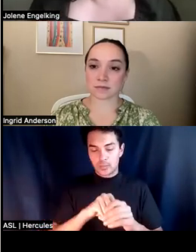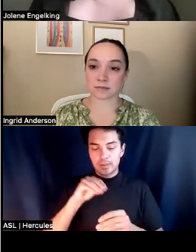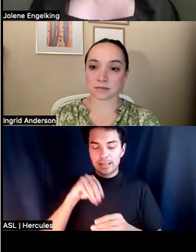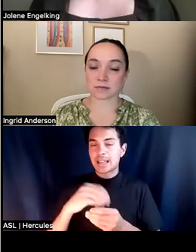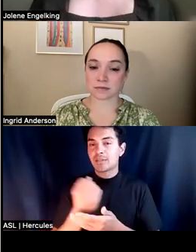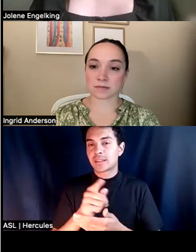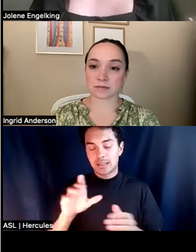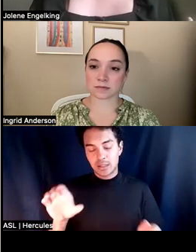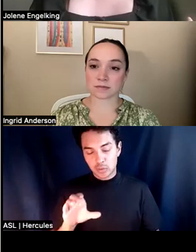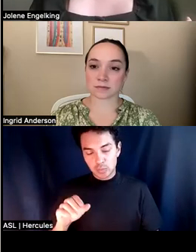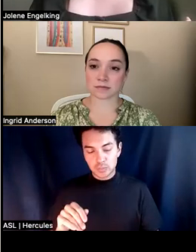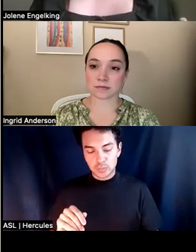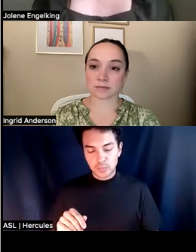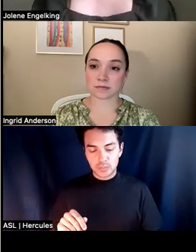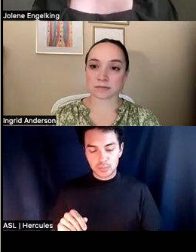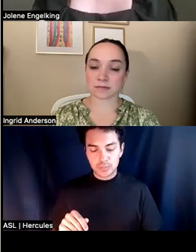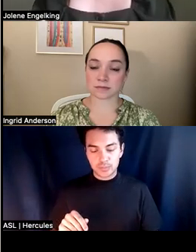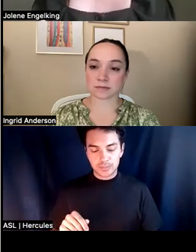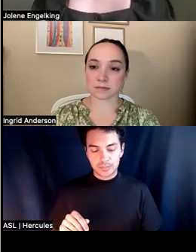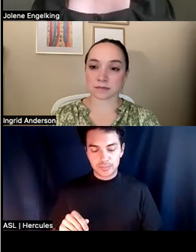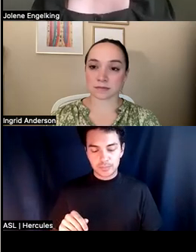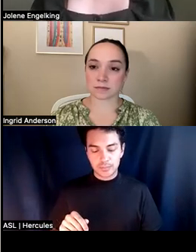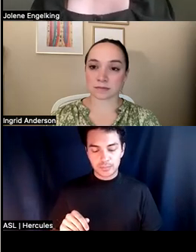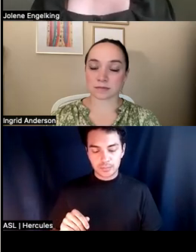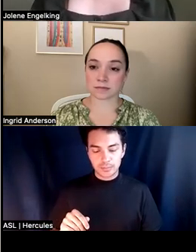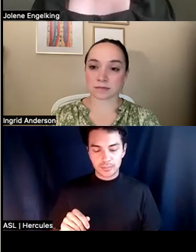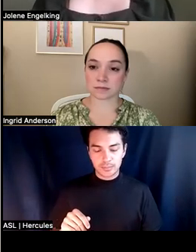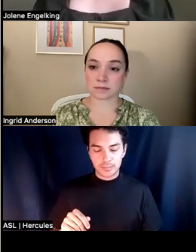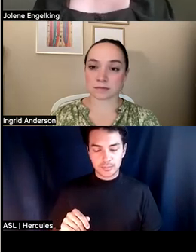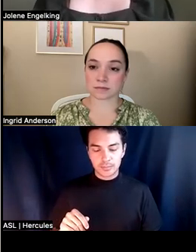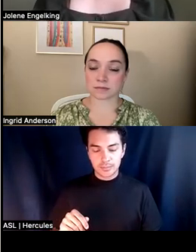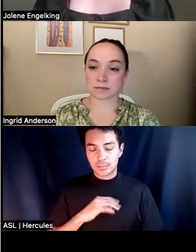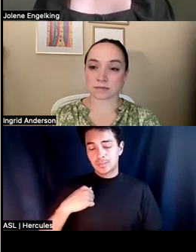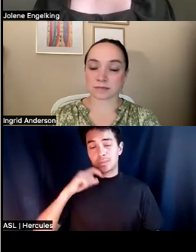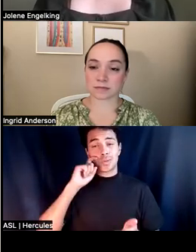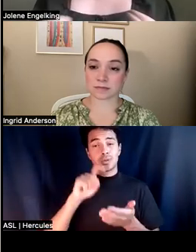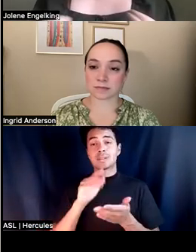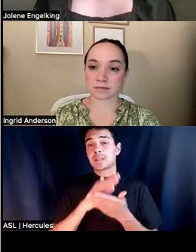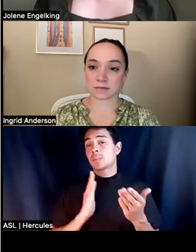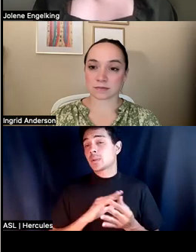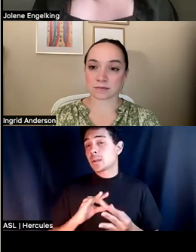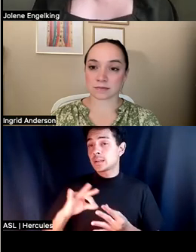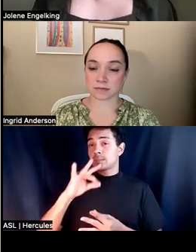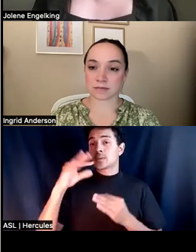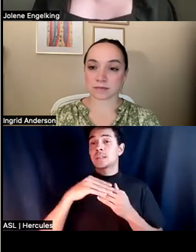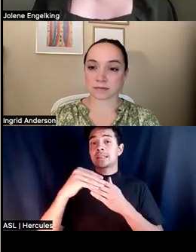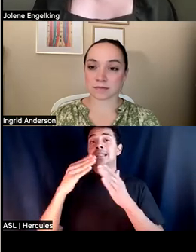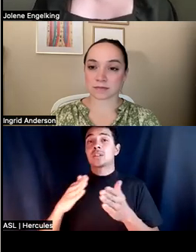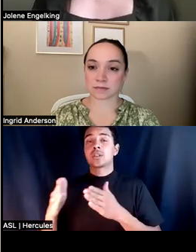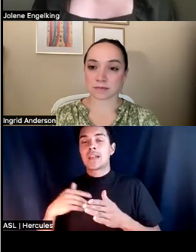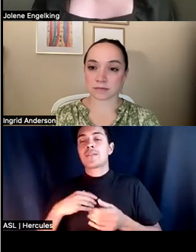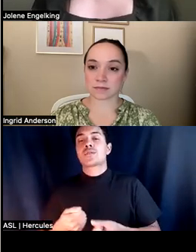do. And we also have to acknowledge that traditional healers and some of our spiritual leaders have caused an immense amount of